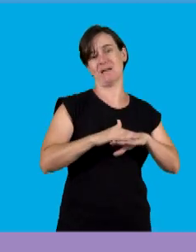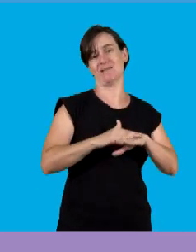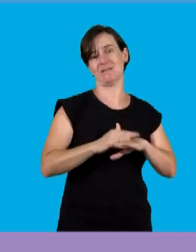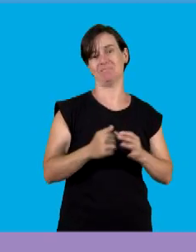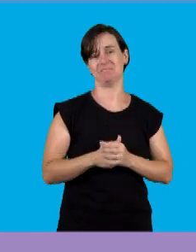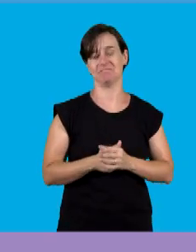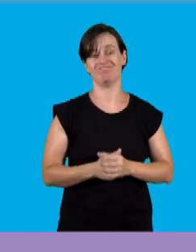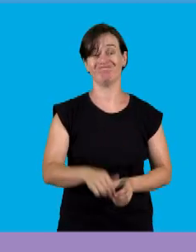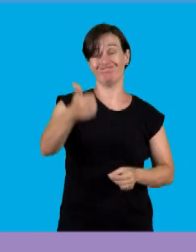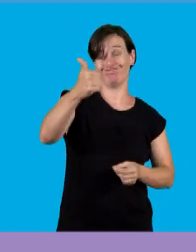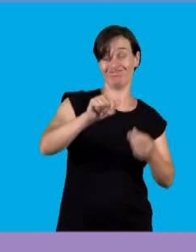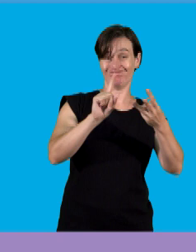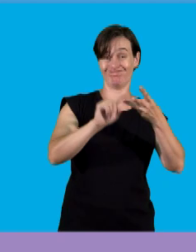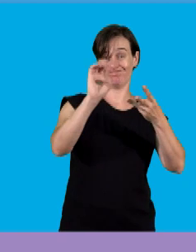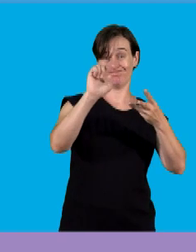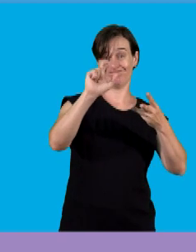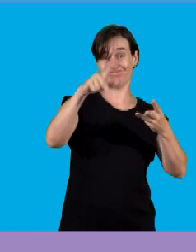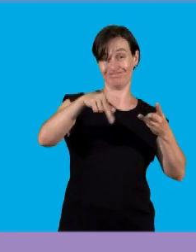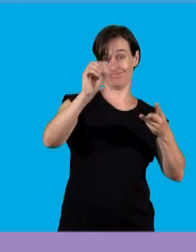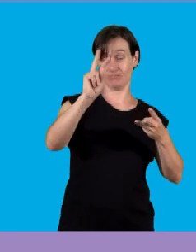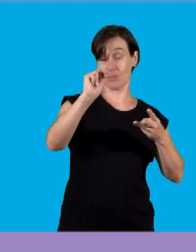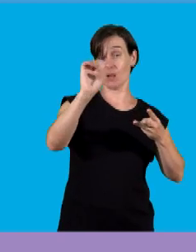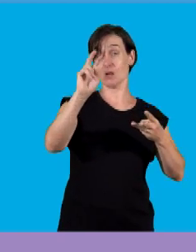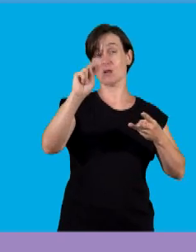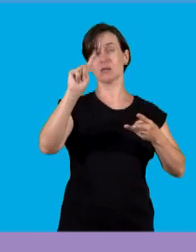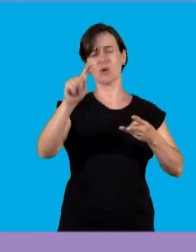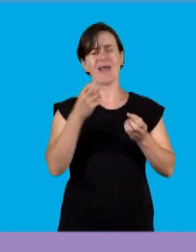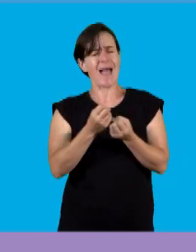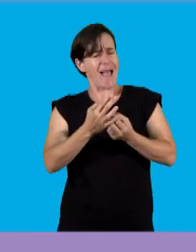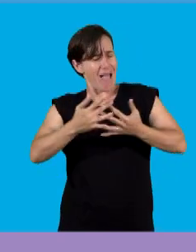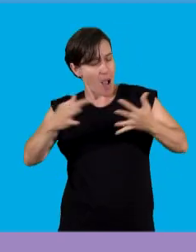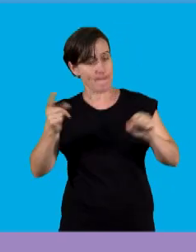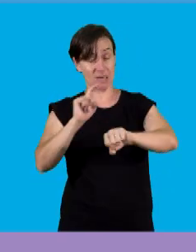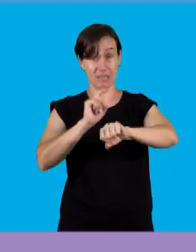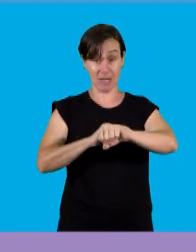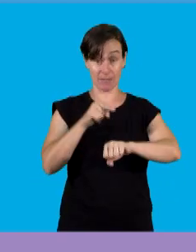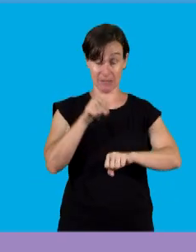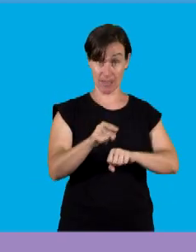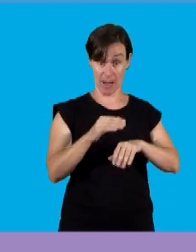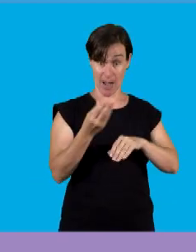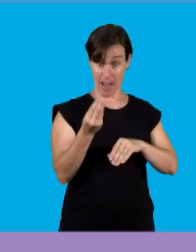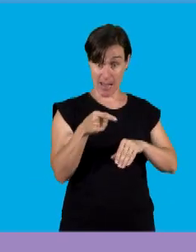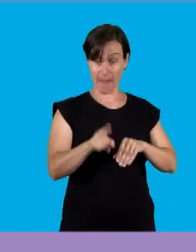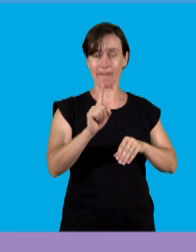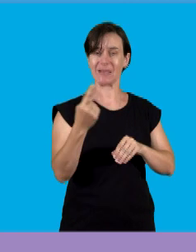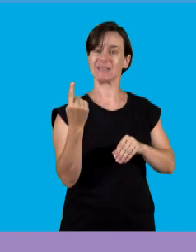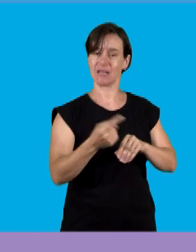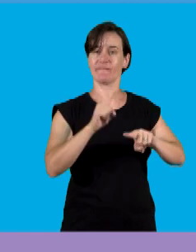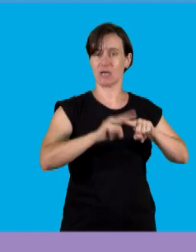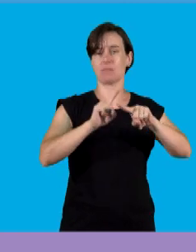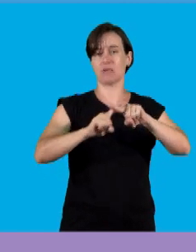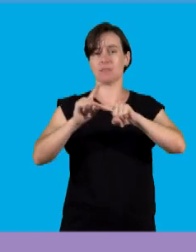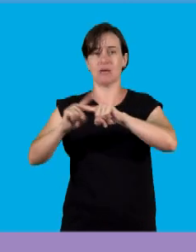the base. And then we have exponent, which is how many times the base is being multiplied. So for